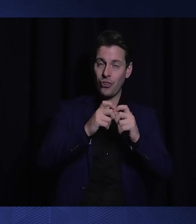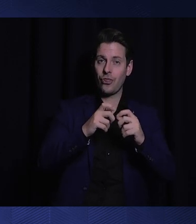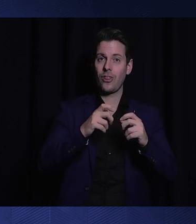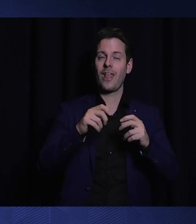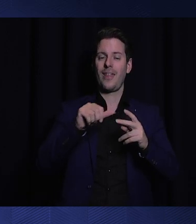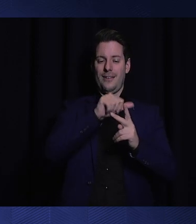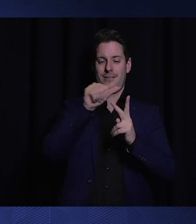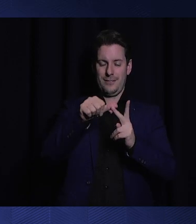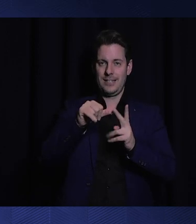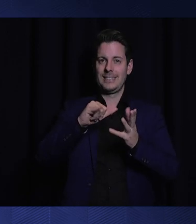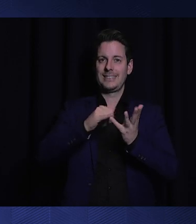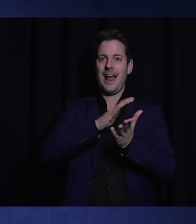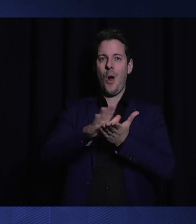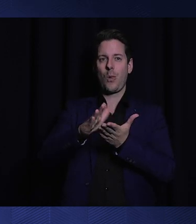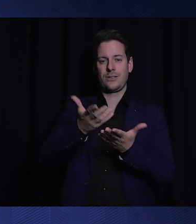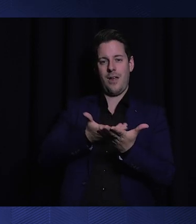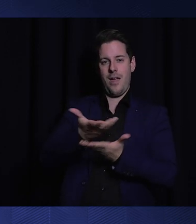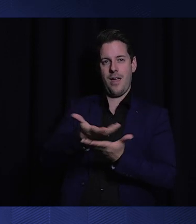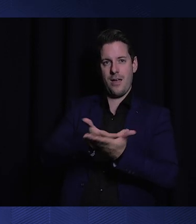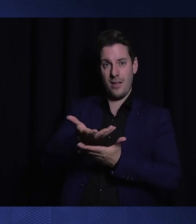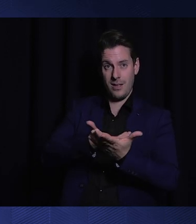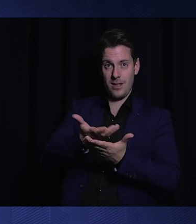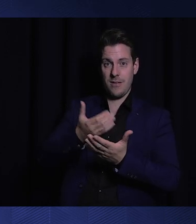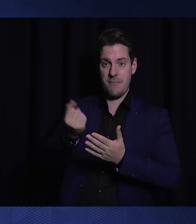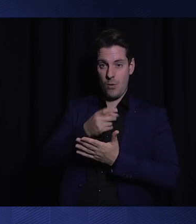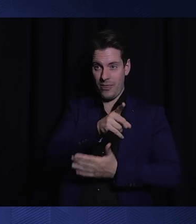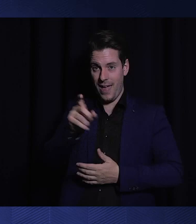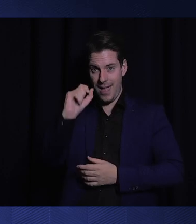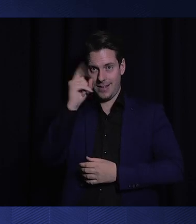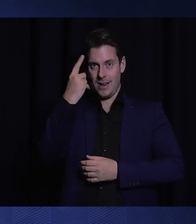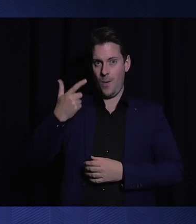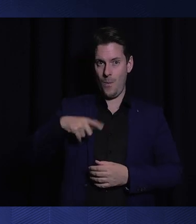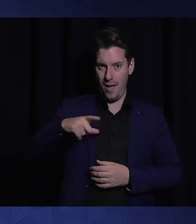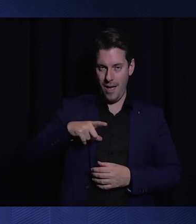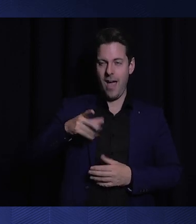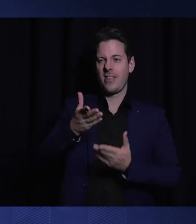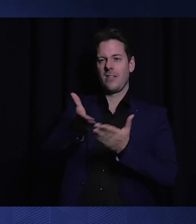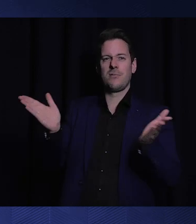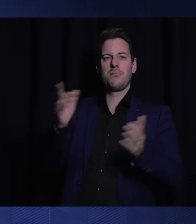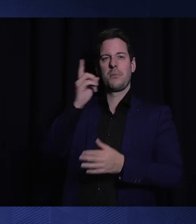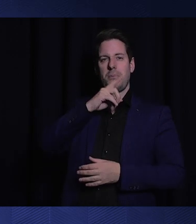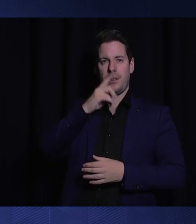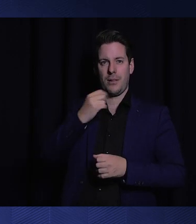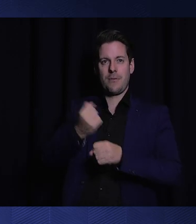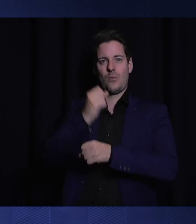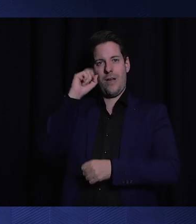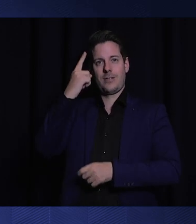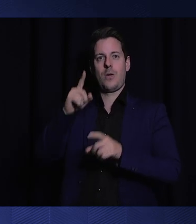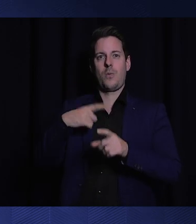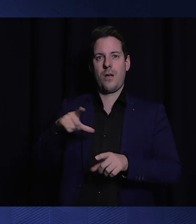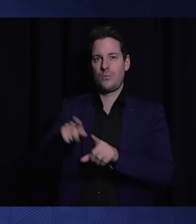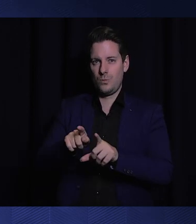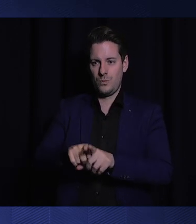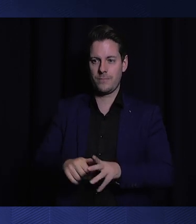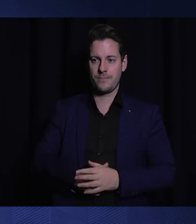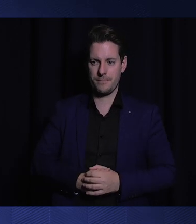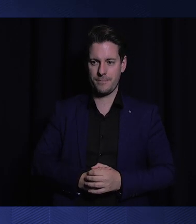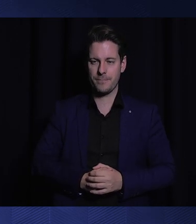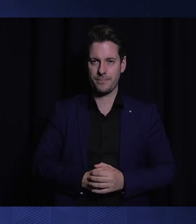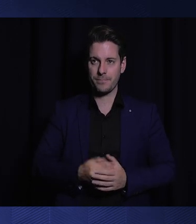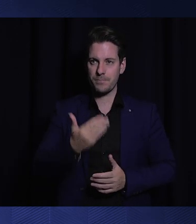some of the construction quality of Spawn City were not very good. Also, the maintenance